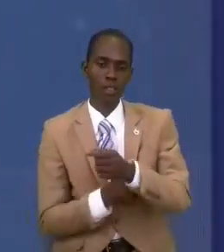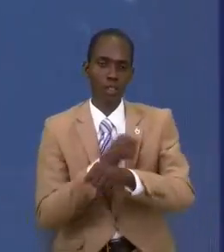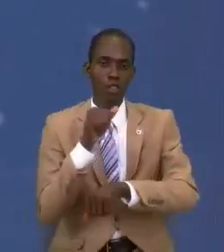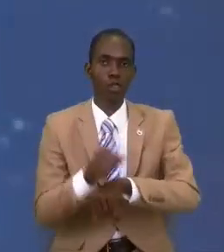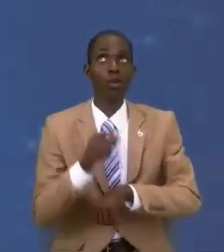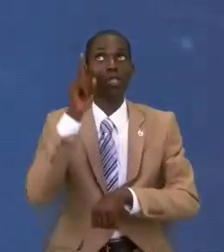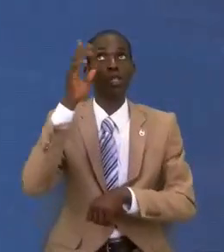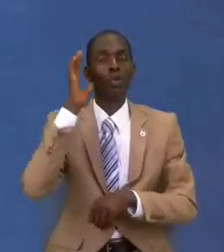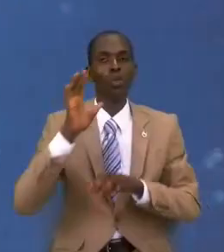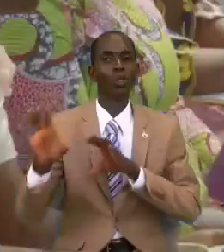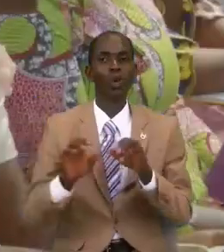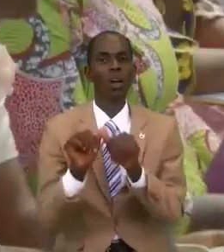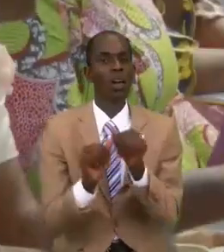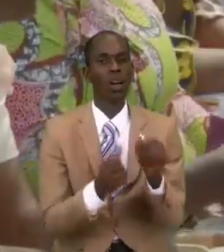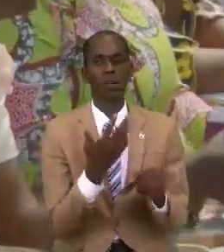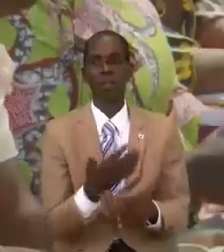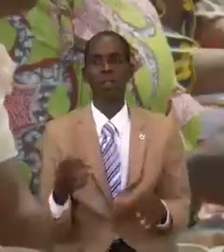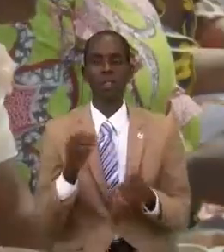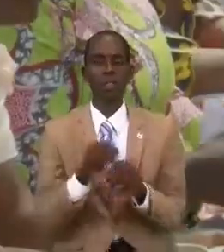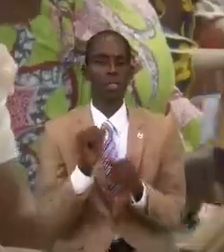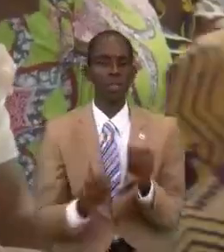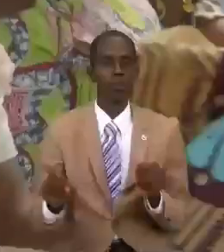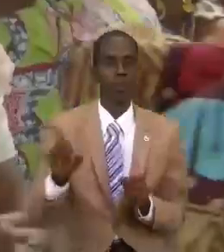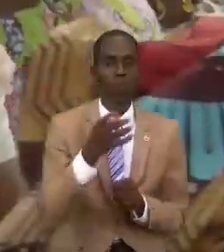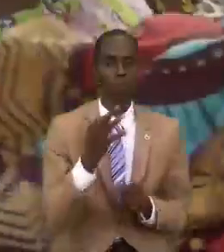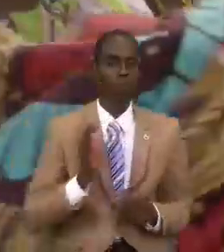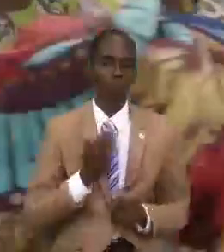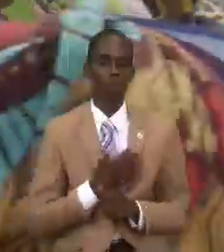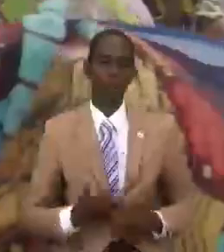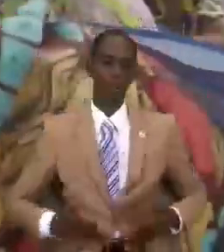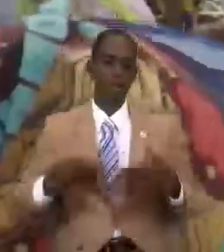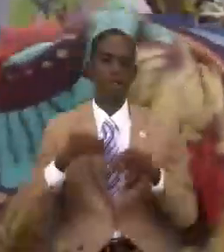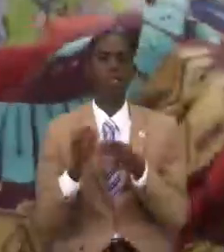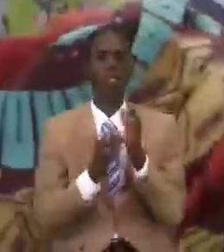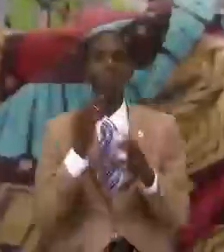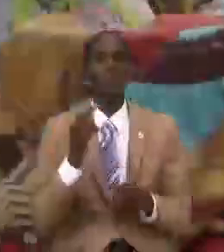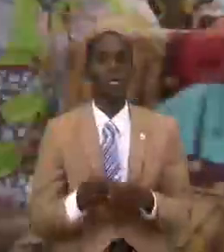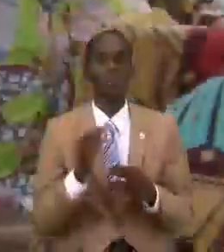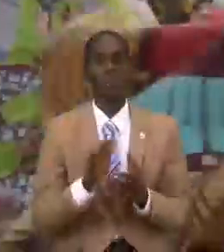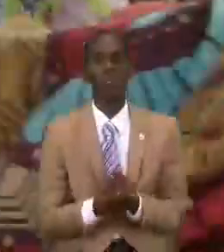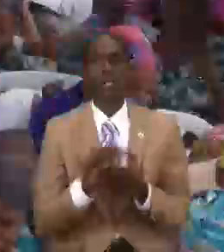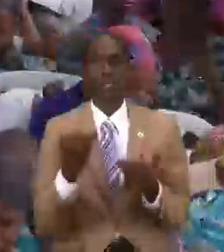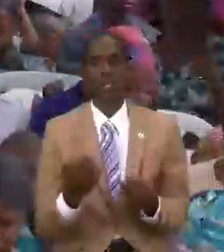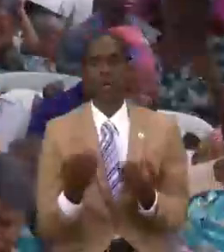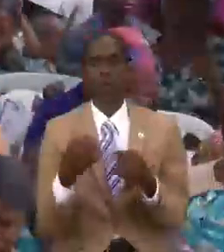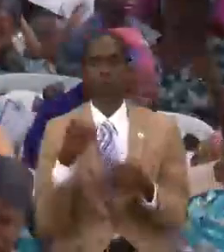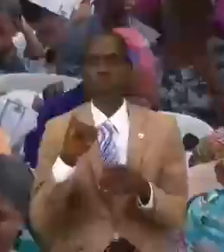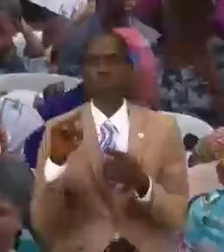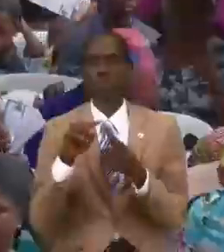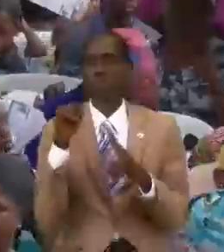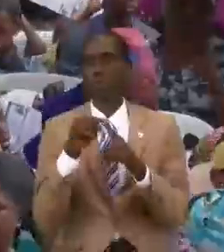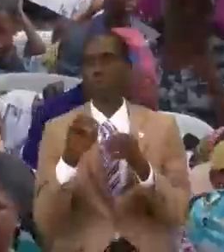our lives in Jesus' name. We're coming to point number two now. Point number two, complete